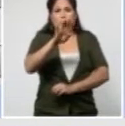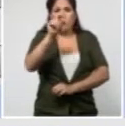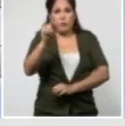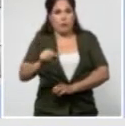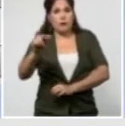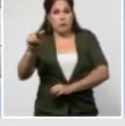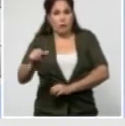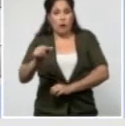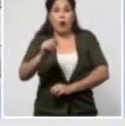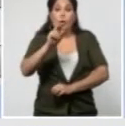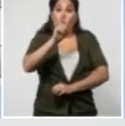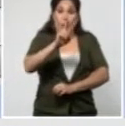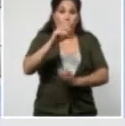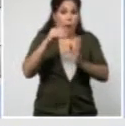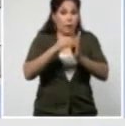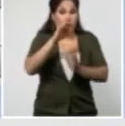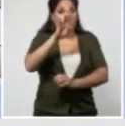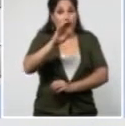2,403